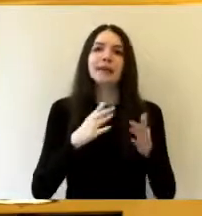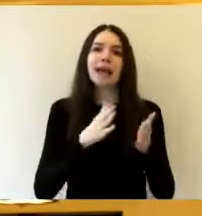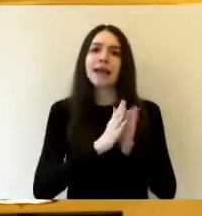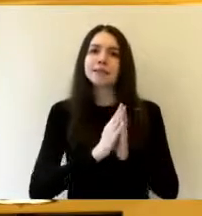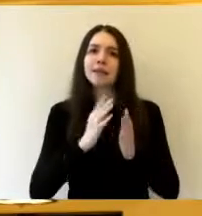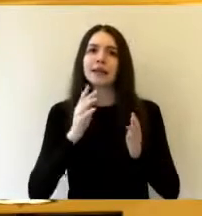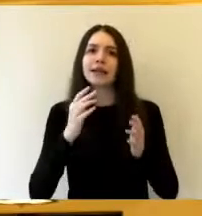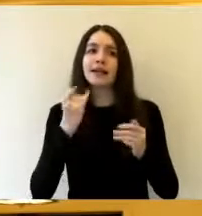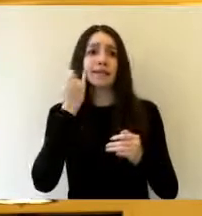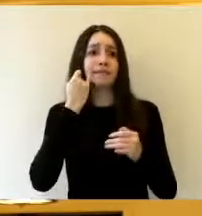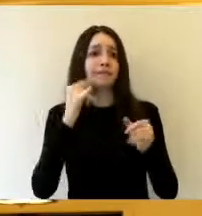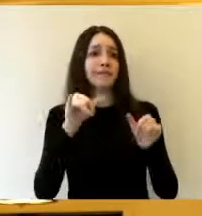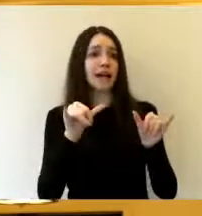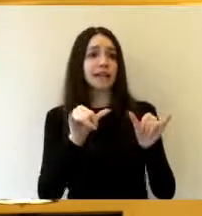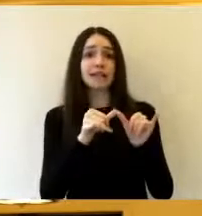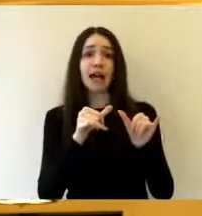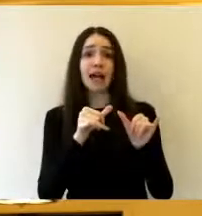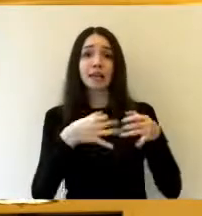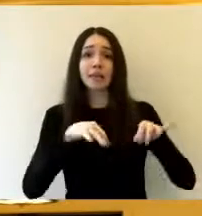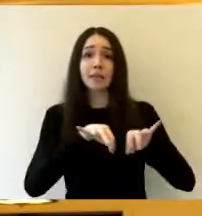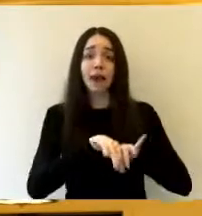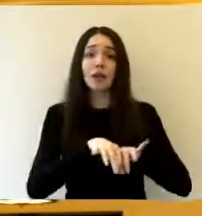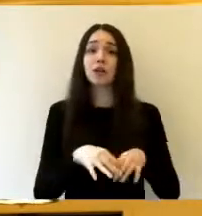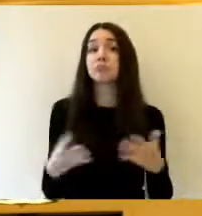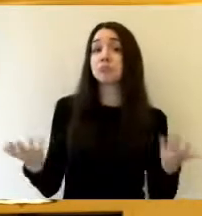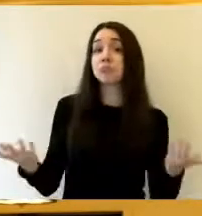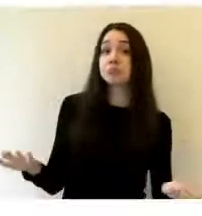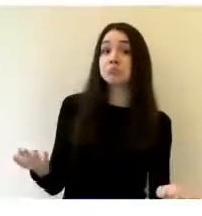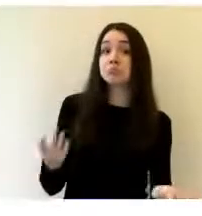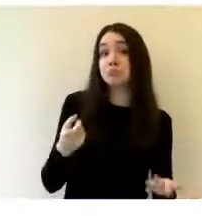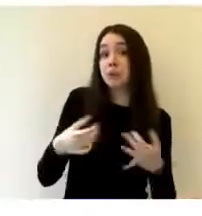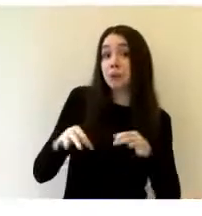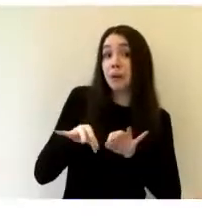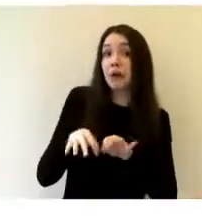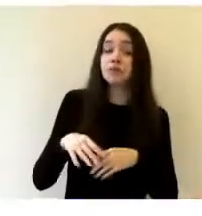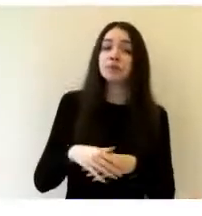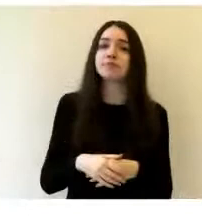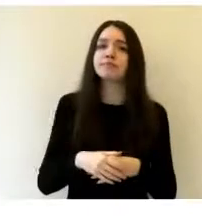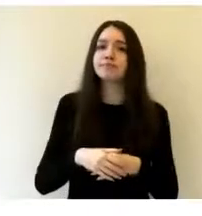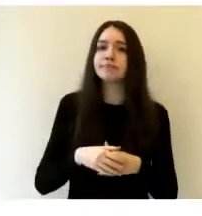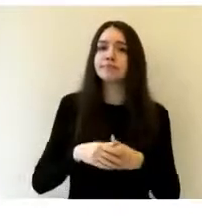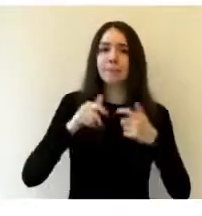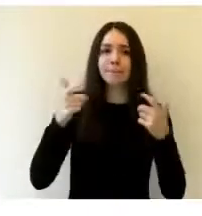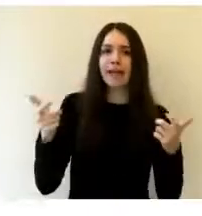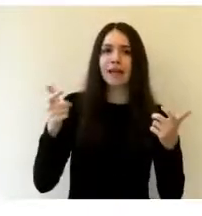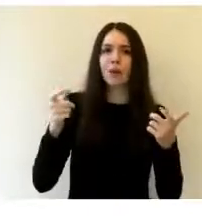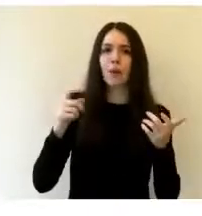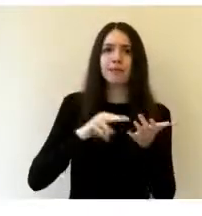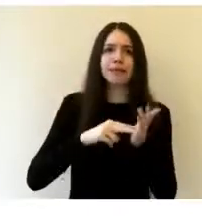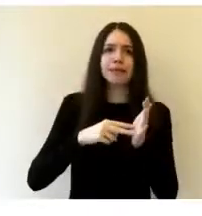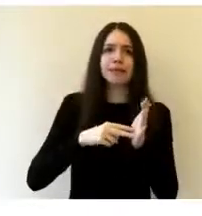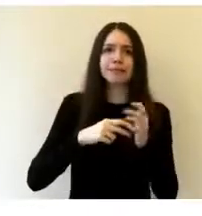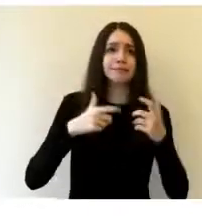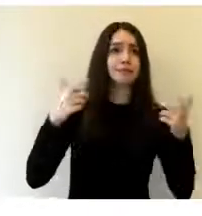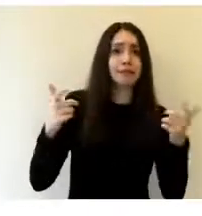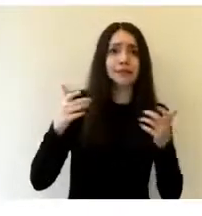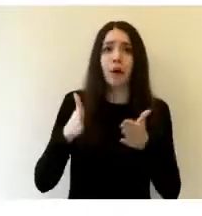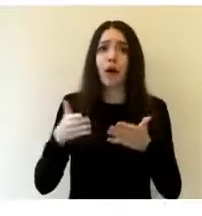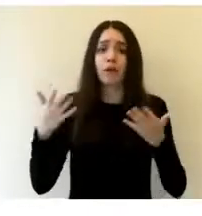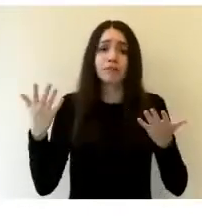does size matter? How big is big? I don't know. This is what's in my studio right now. And it's not bigger than